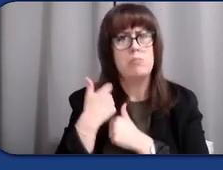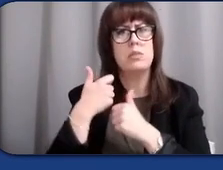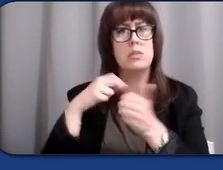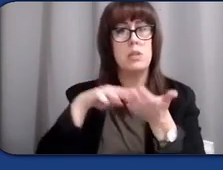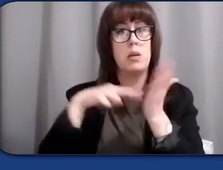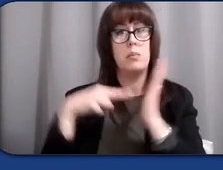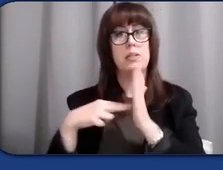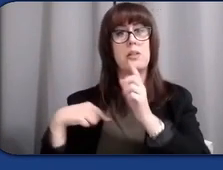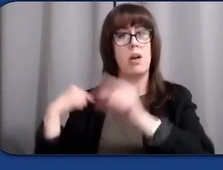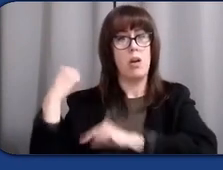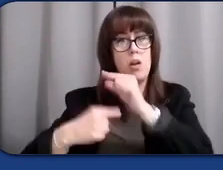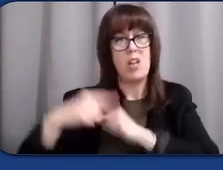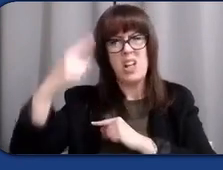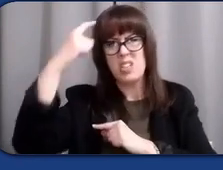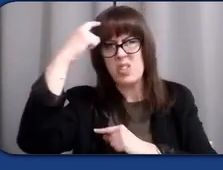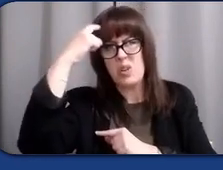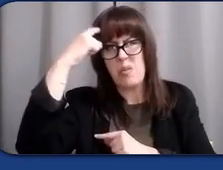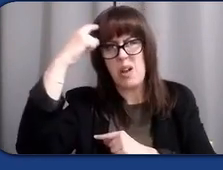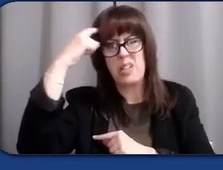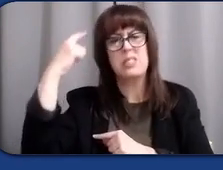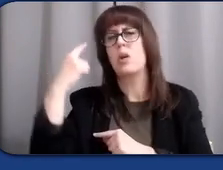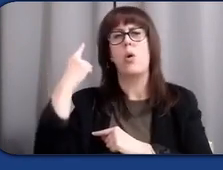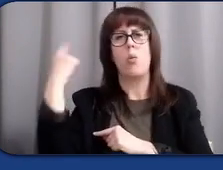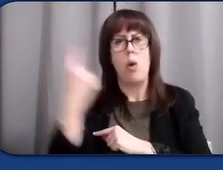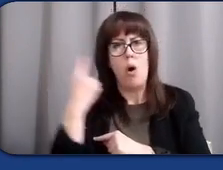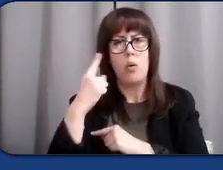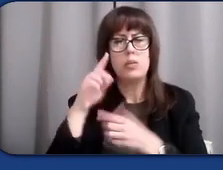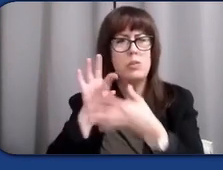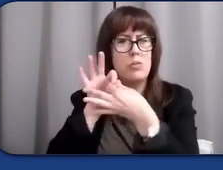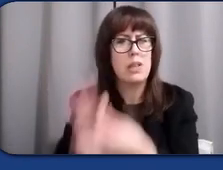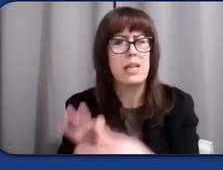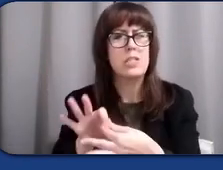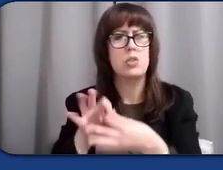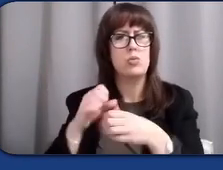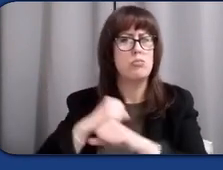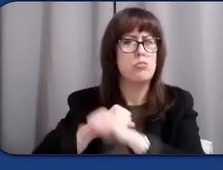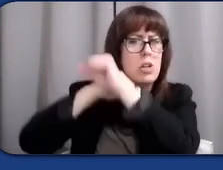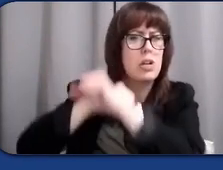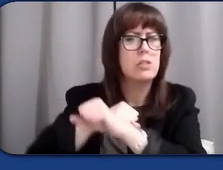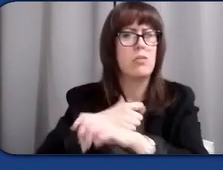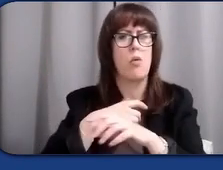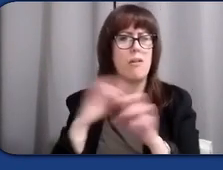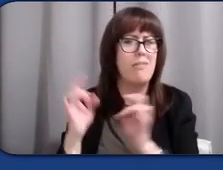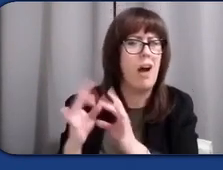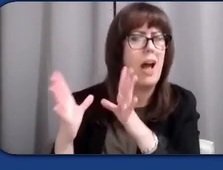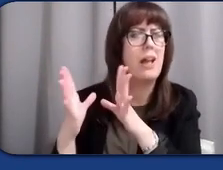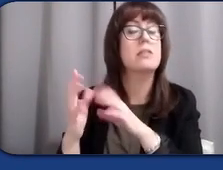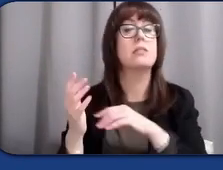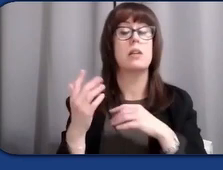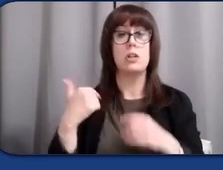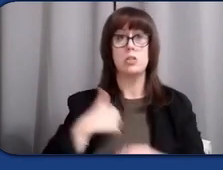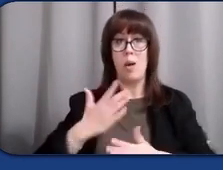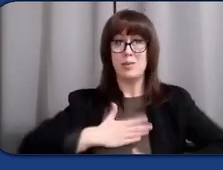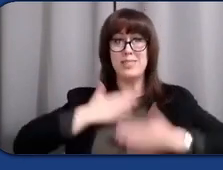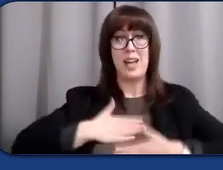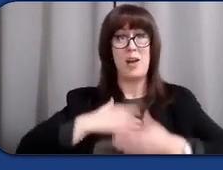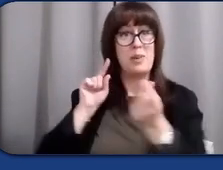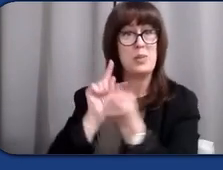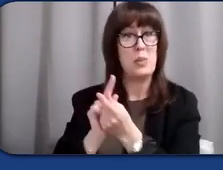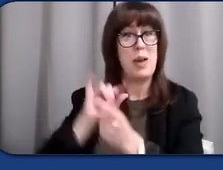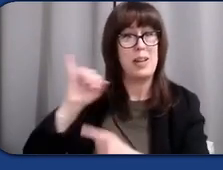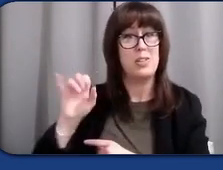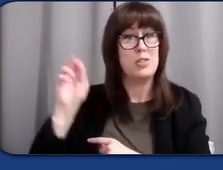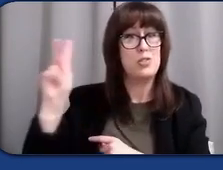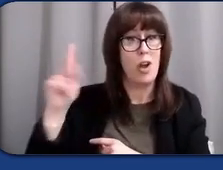always have a mindset of conflict. So as IMPs, I was excited to meet Jock. And I met Jock actually through the Mandela Washington